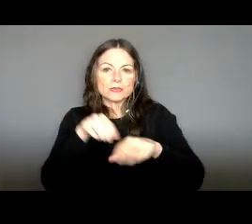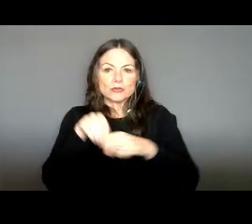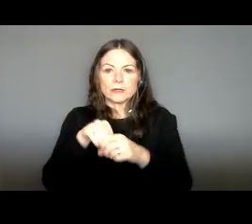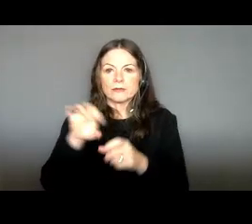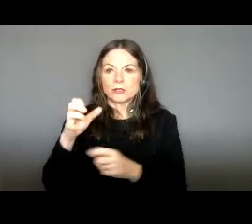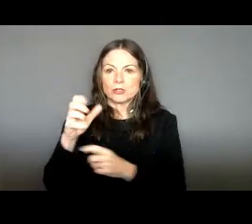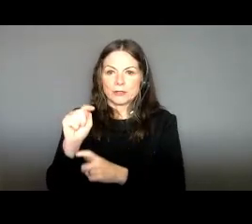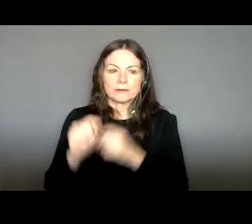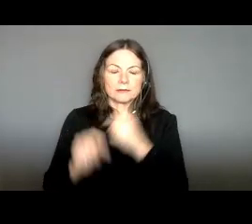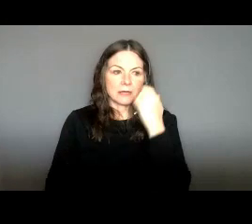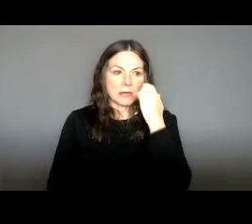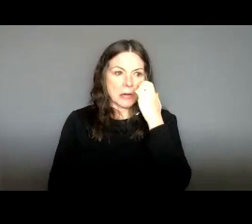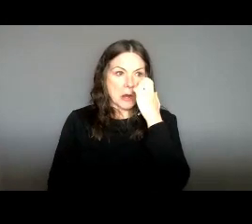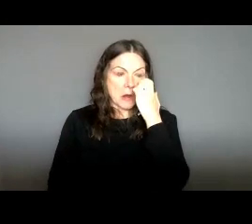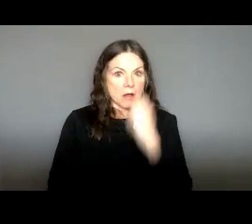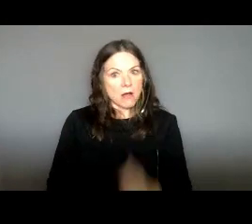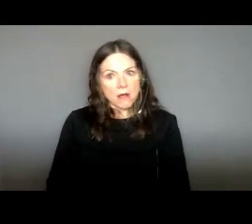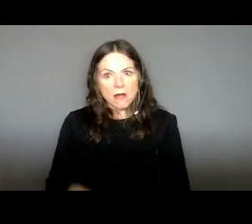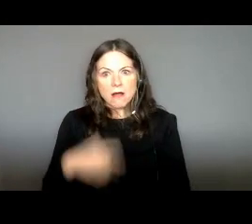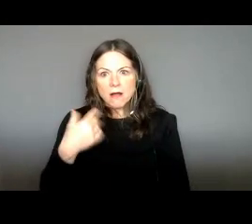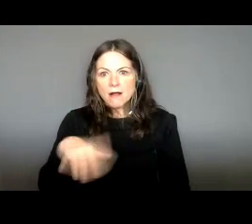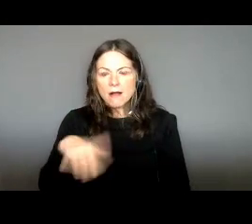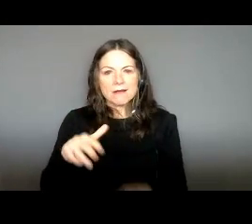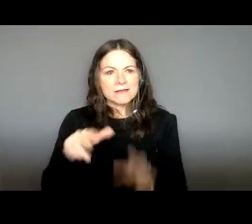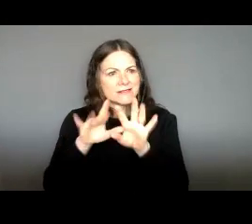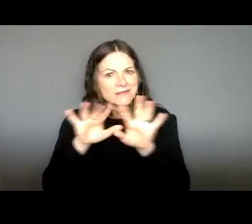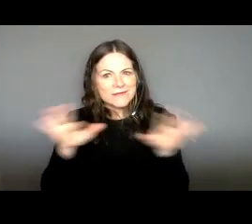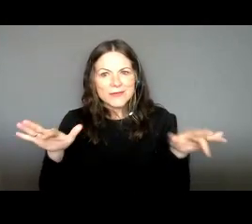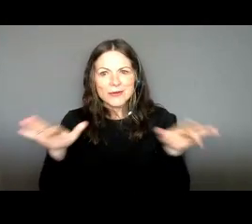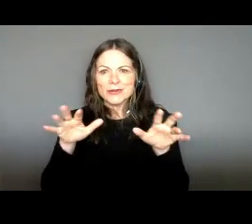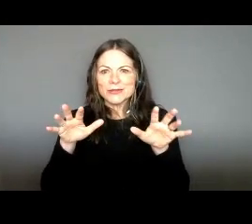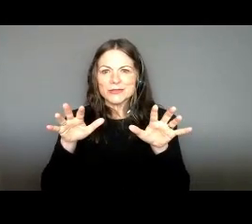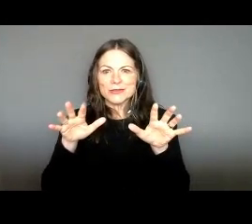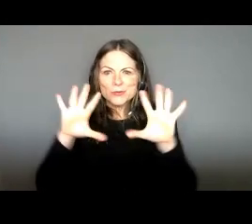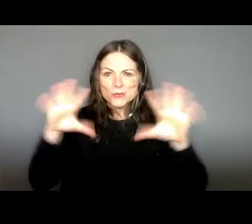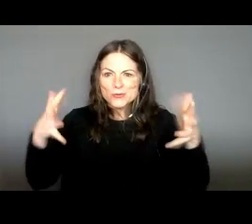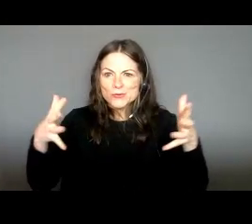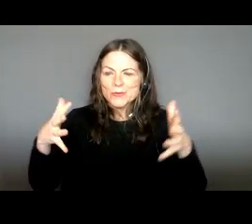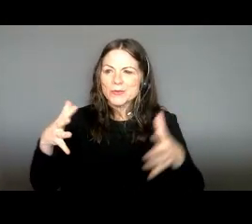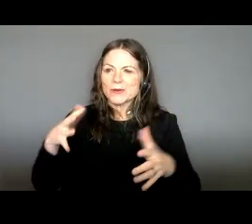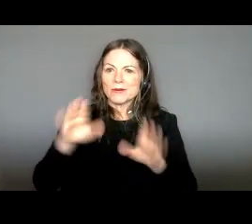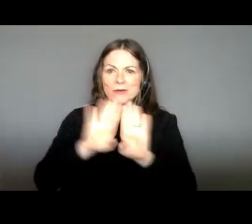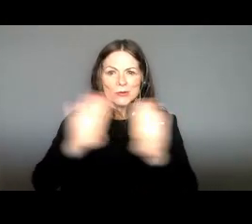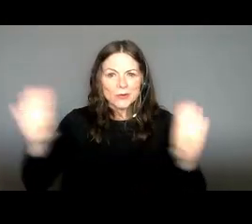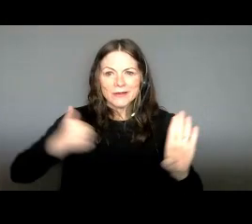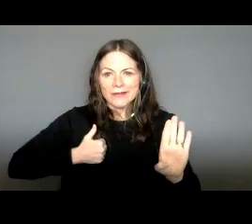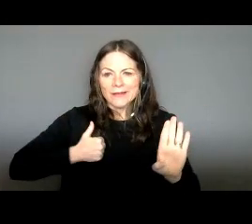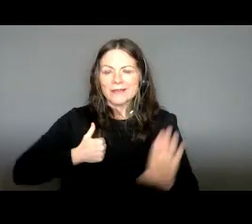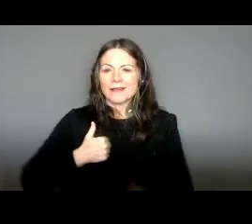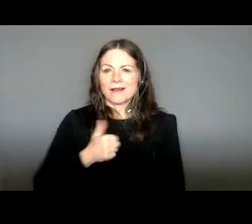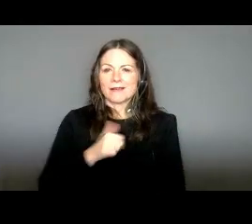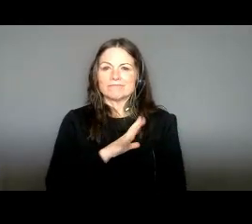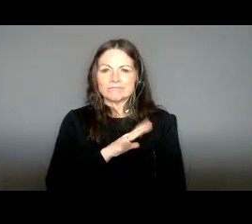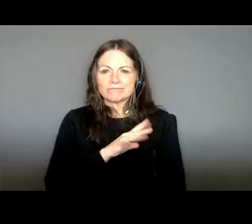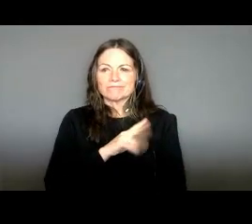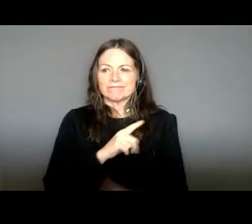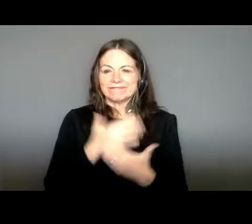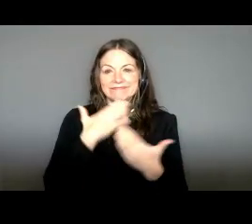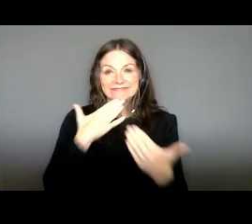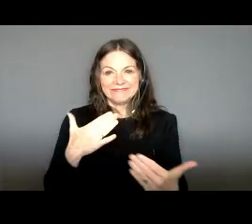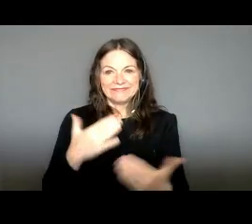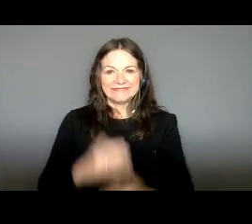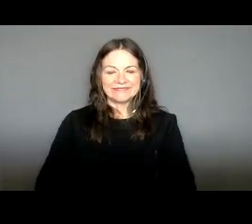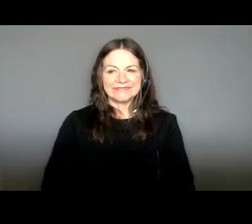Wonderful, beautiful, diverse audience joining us today from across the Canada. Thank you so much for sharing with us.